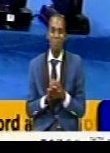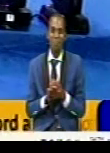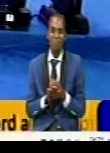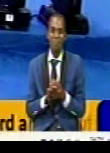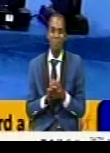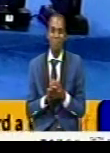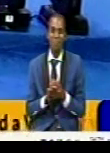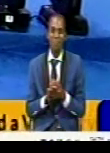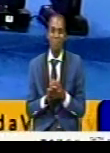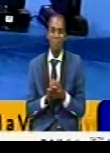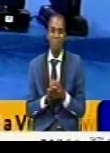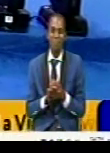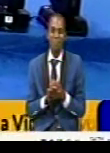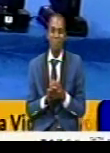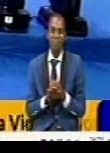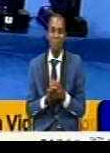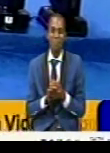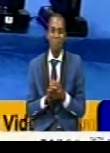James.